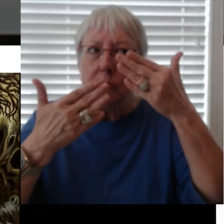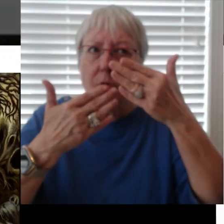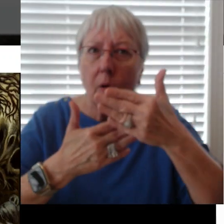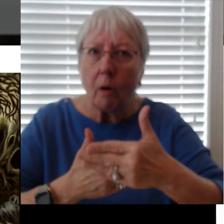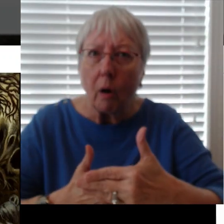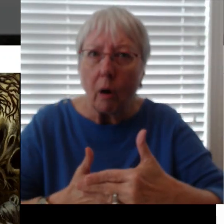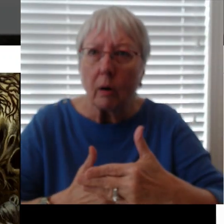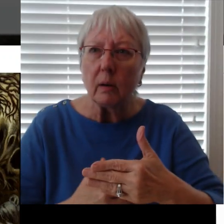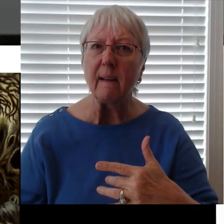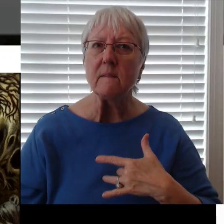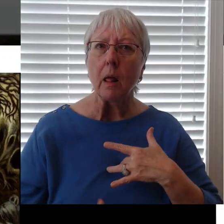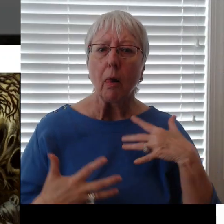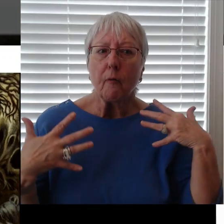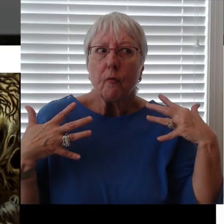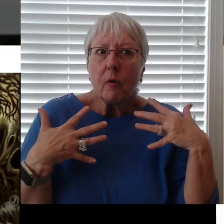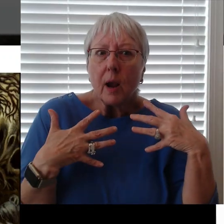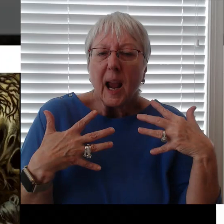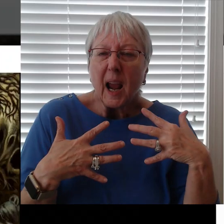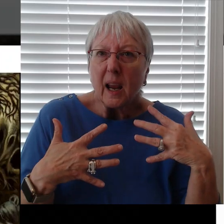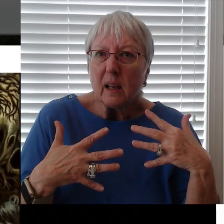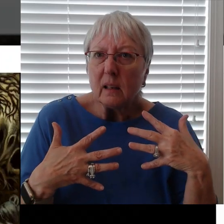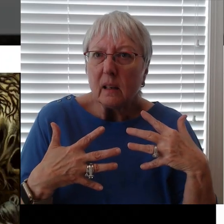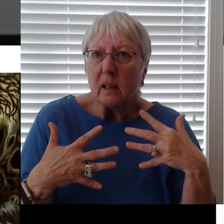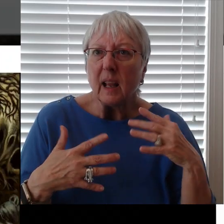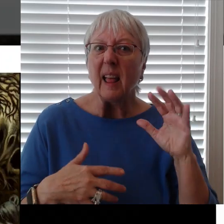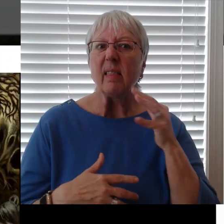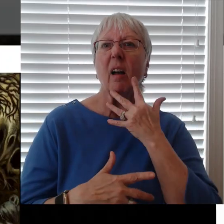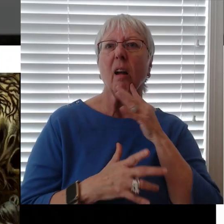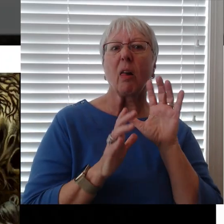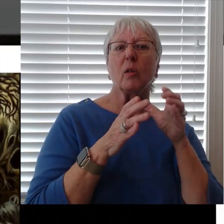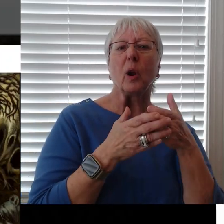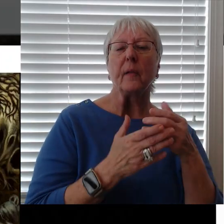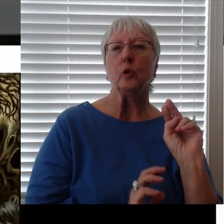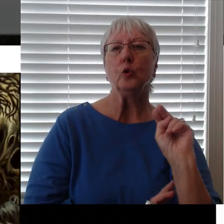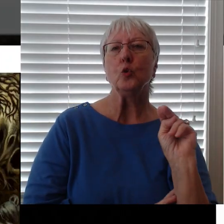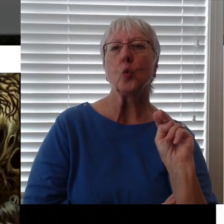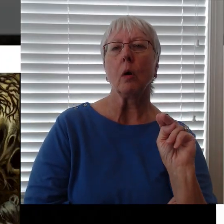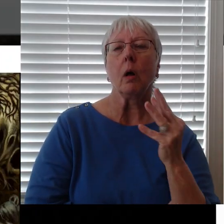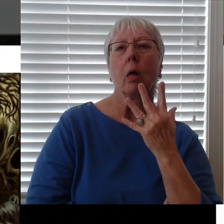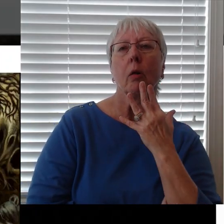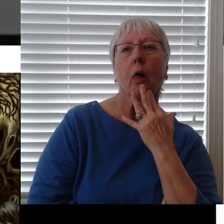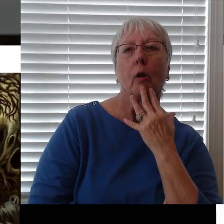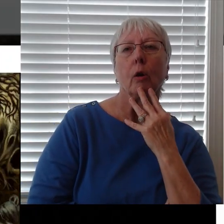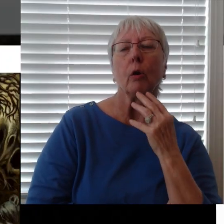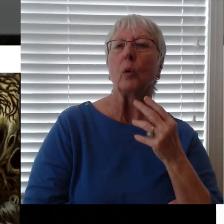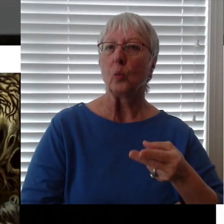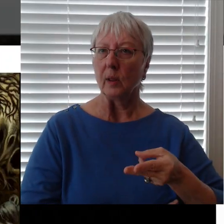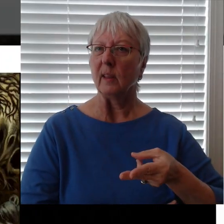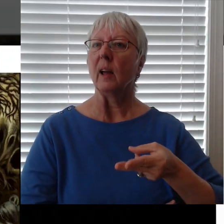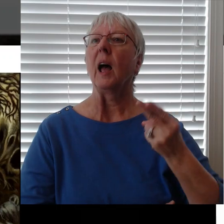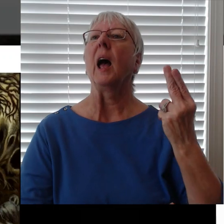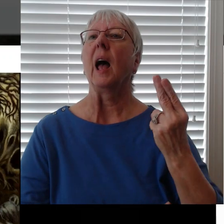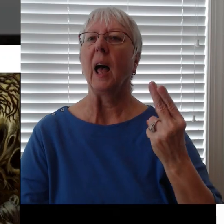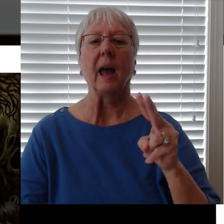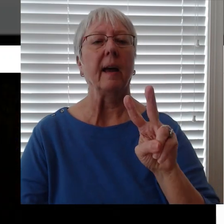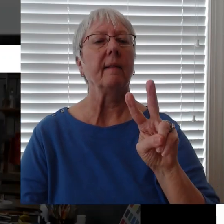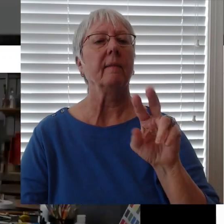woods. A palette of neutral color with high value contrast made the most sense for something serious and